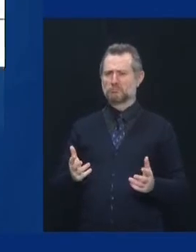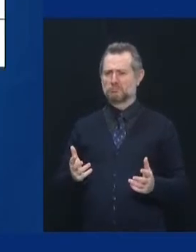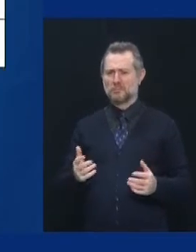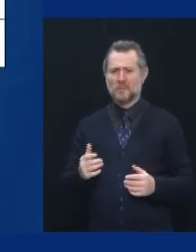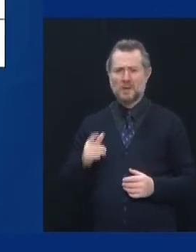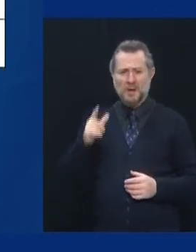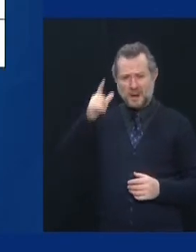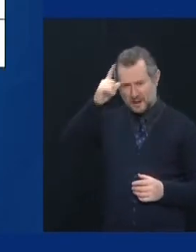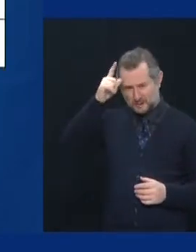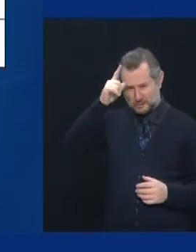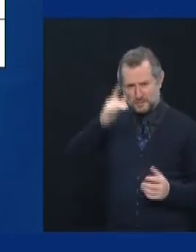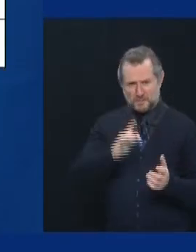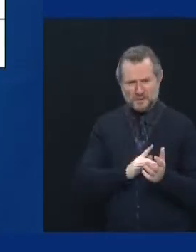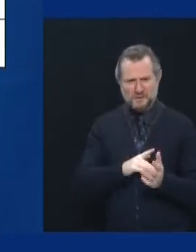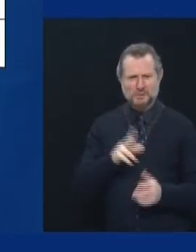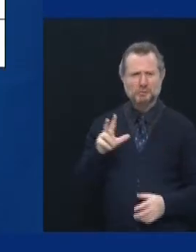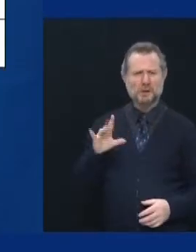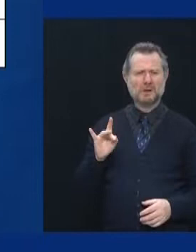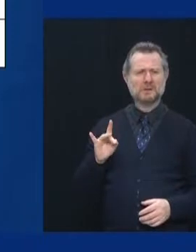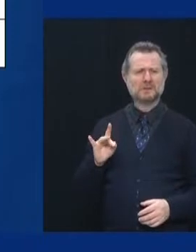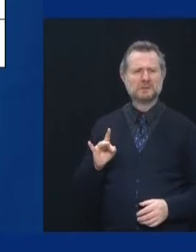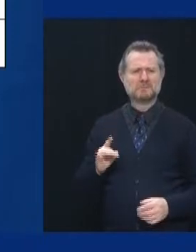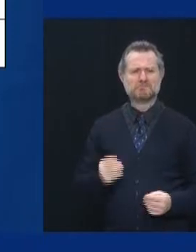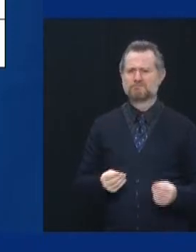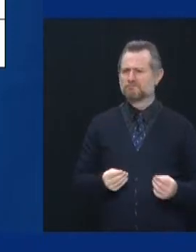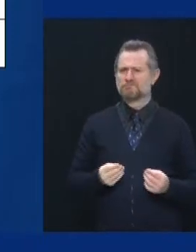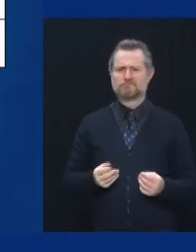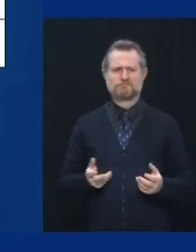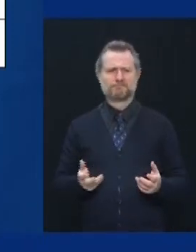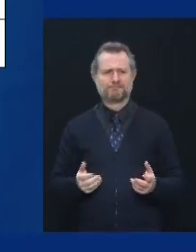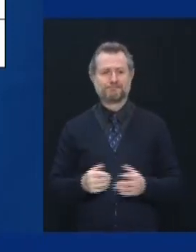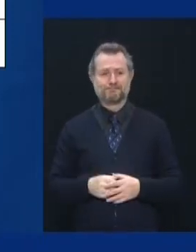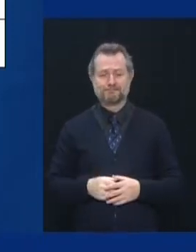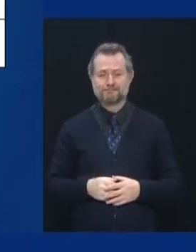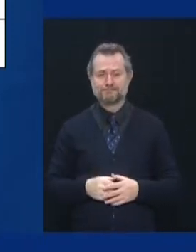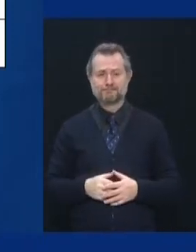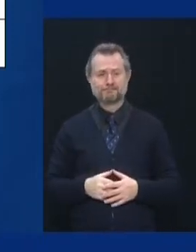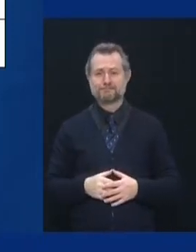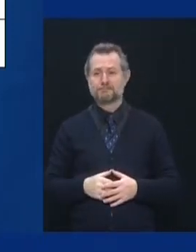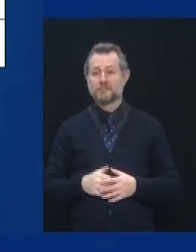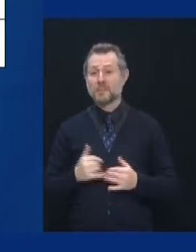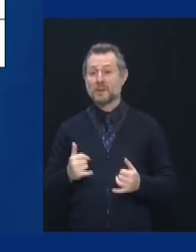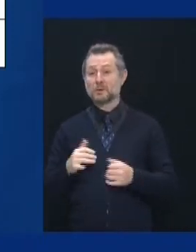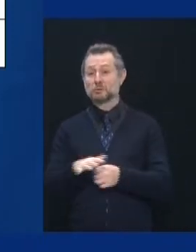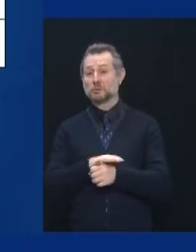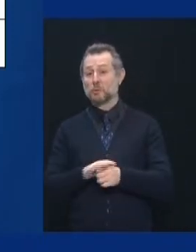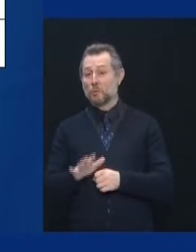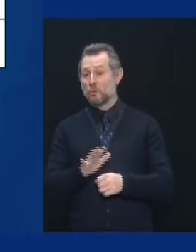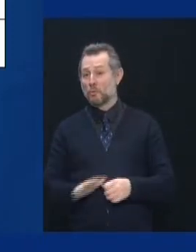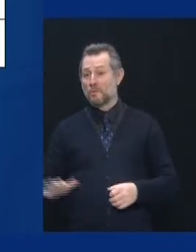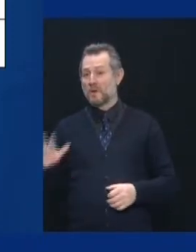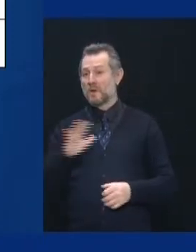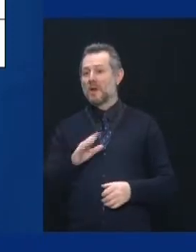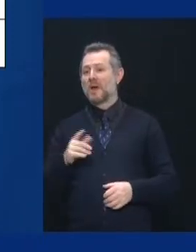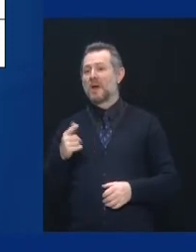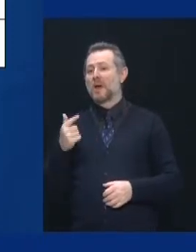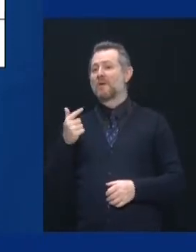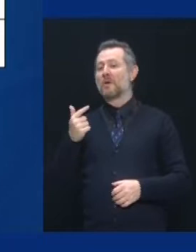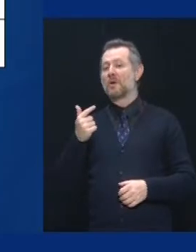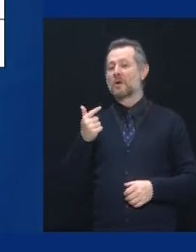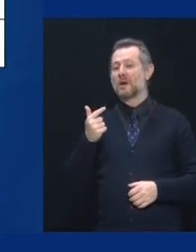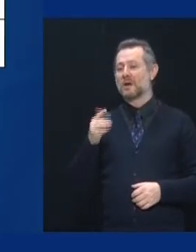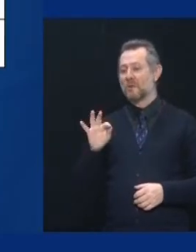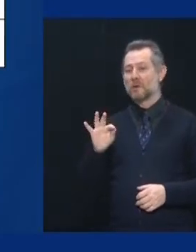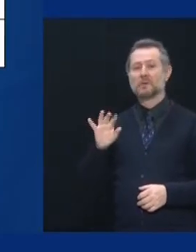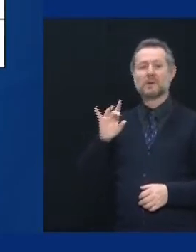Medical. And you see the same variance by region across the state. Glens Falls at 85, Samaritan